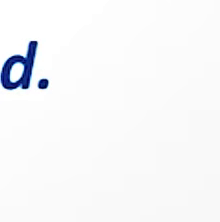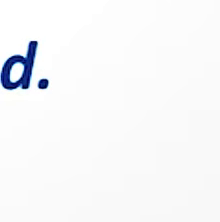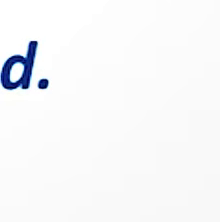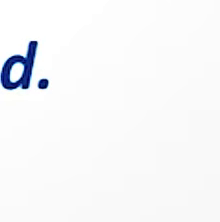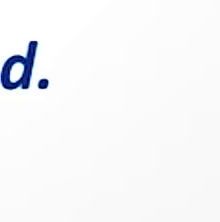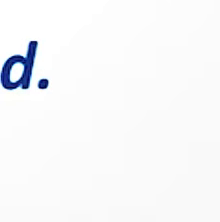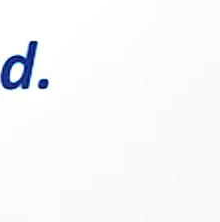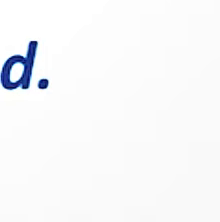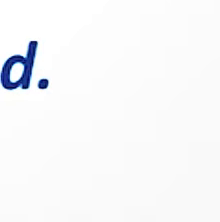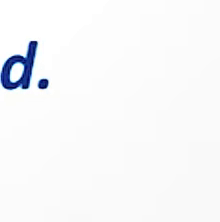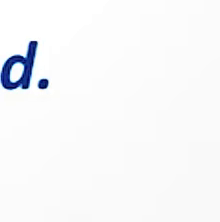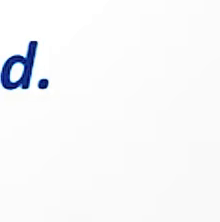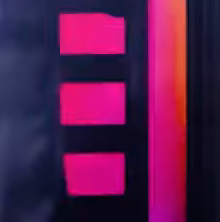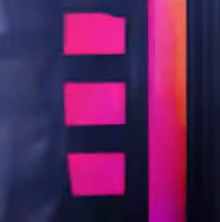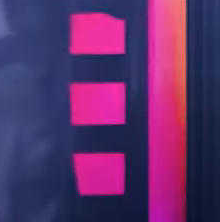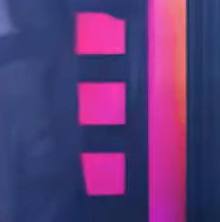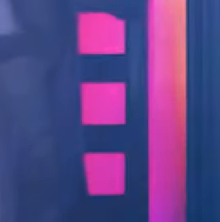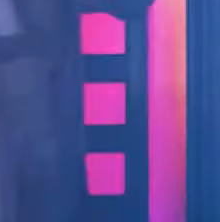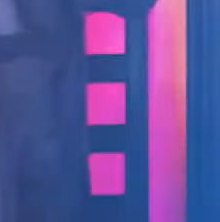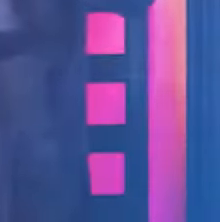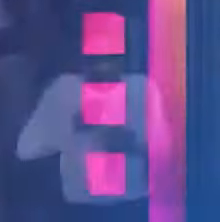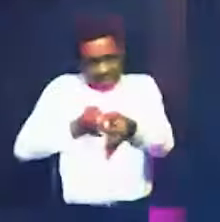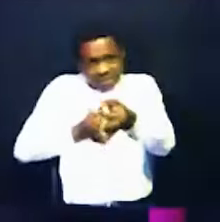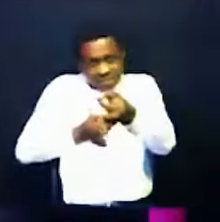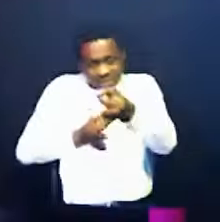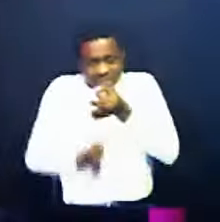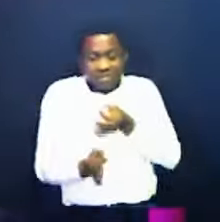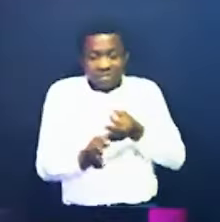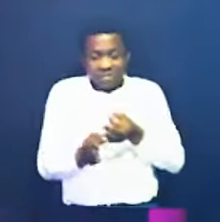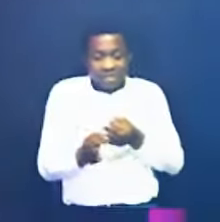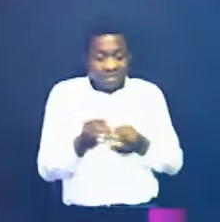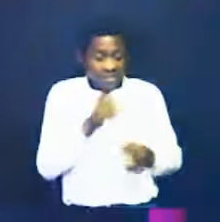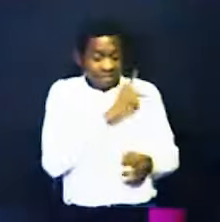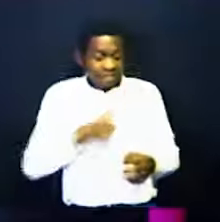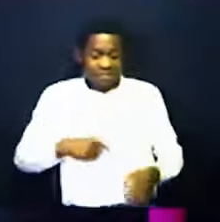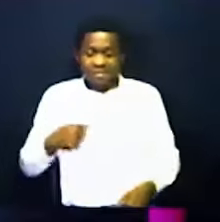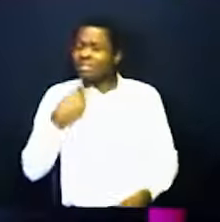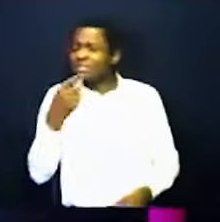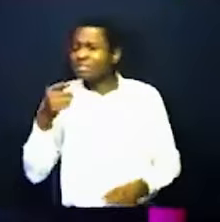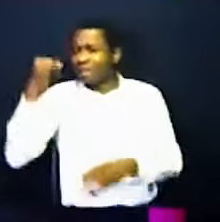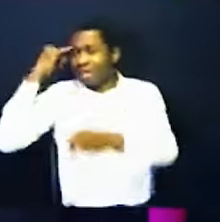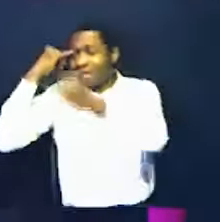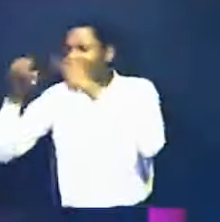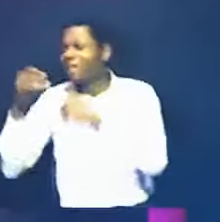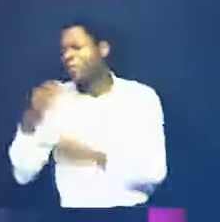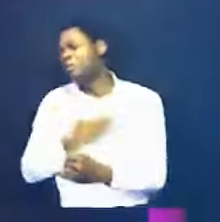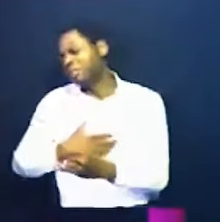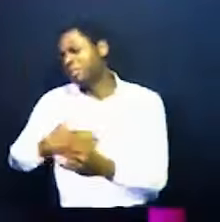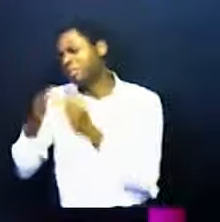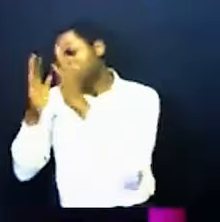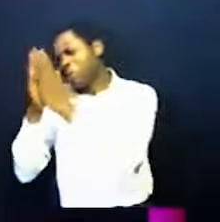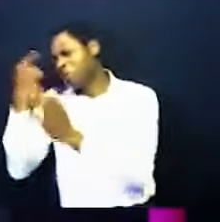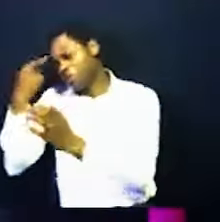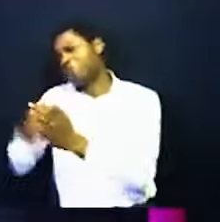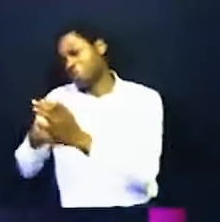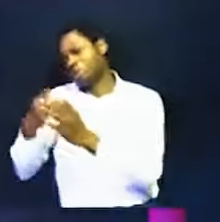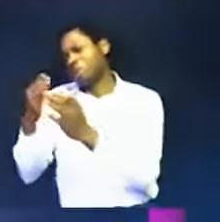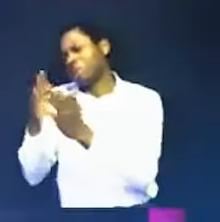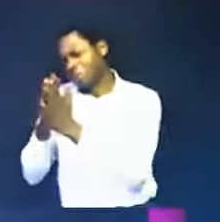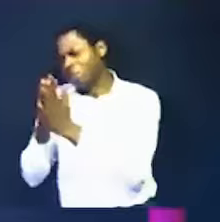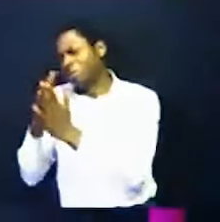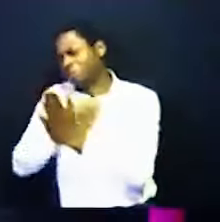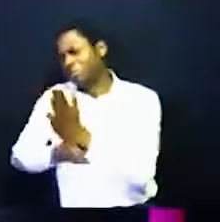me, he turned his face to the wall. And on the